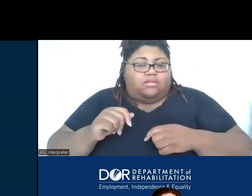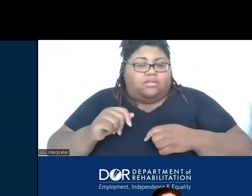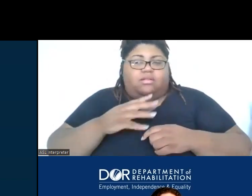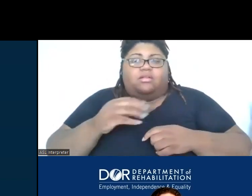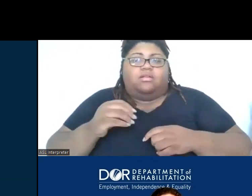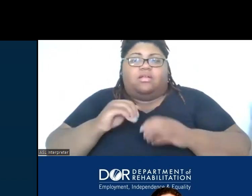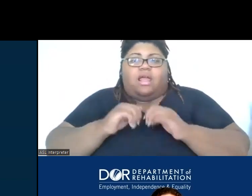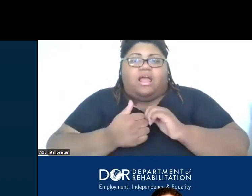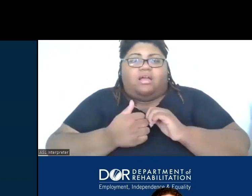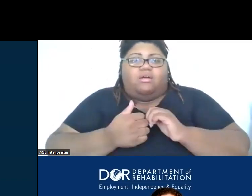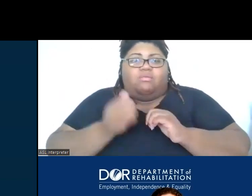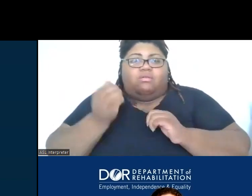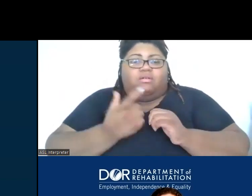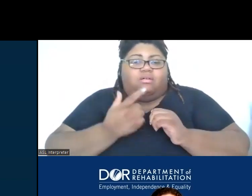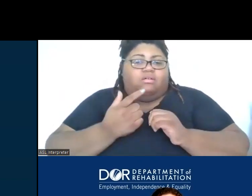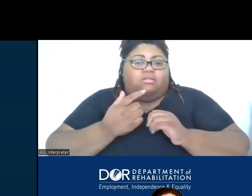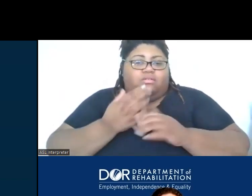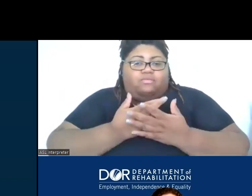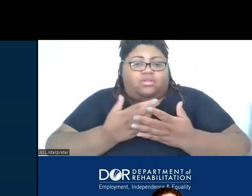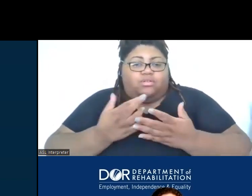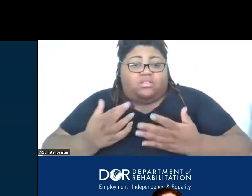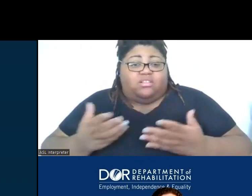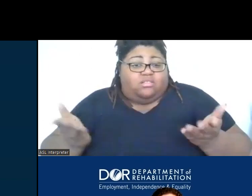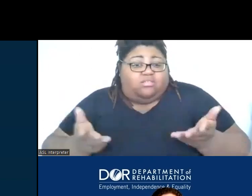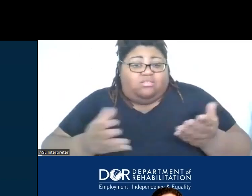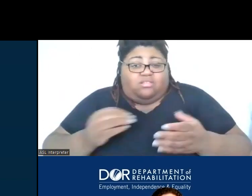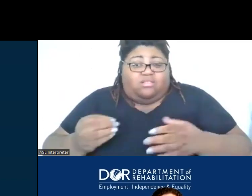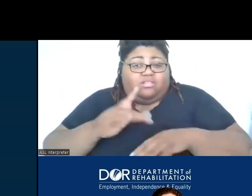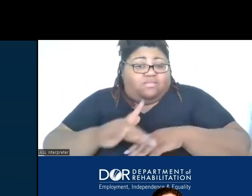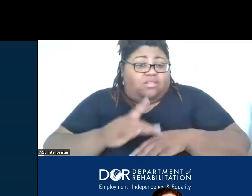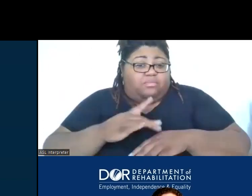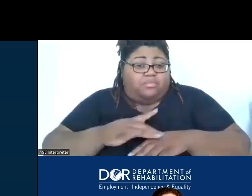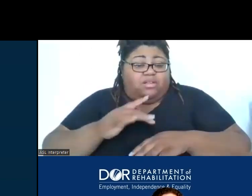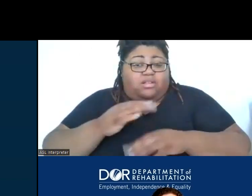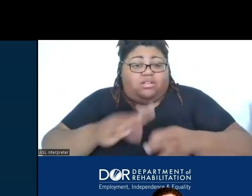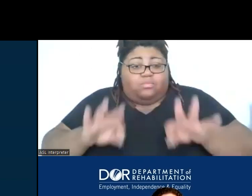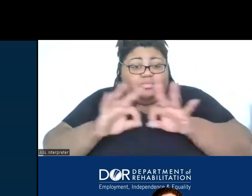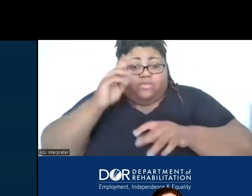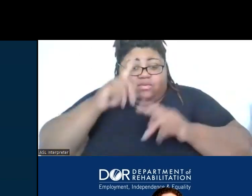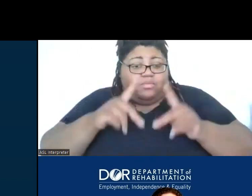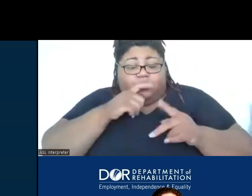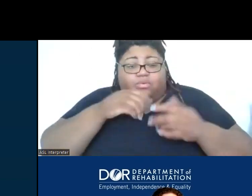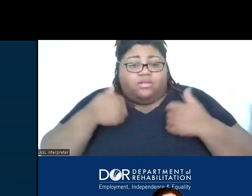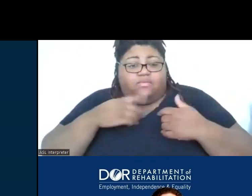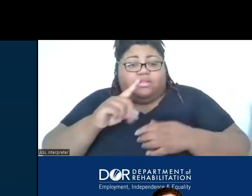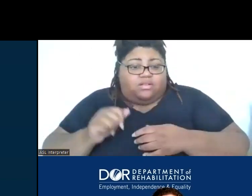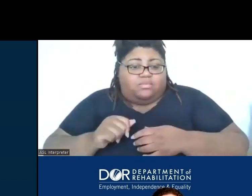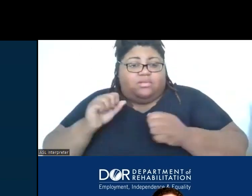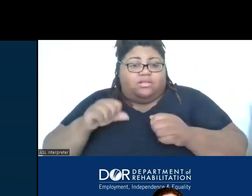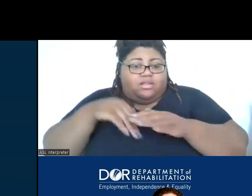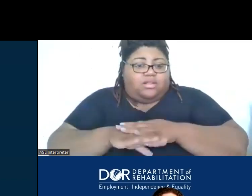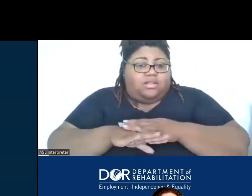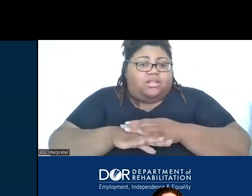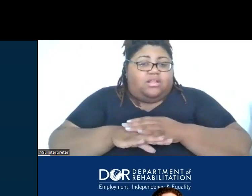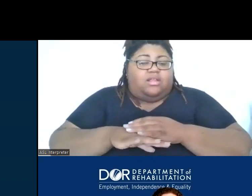the resources that are out here and are available are every bit as important for people with disabilities to access as older